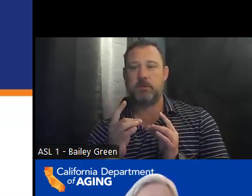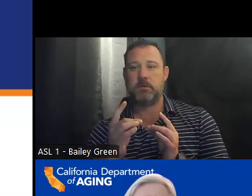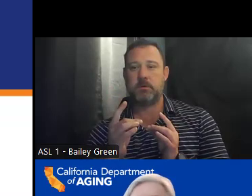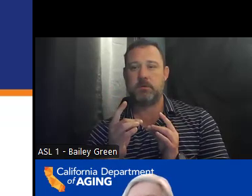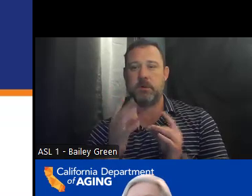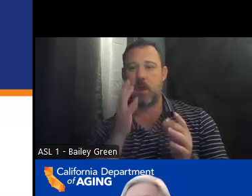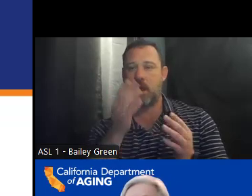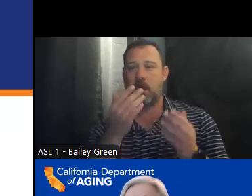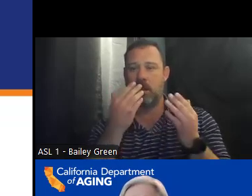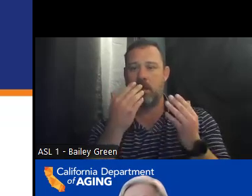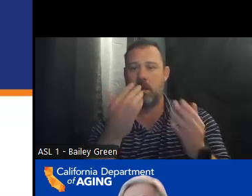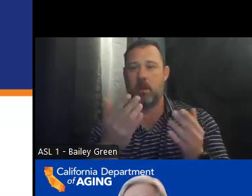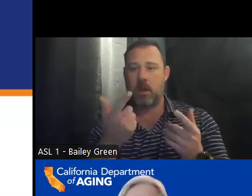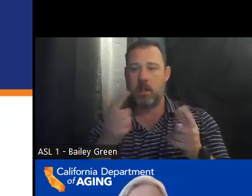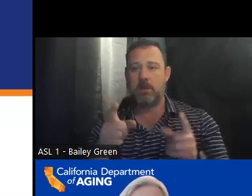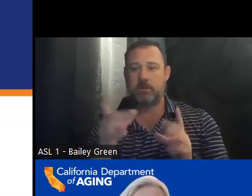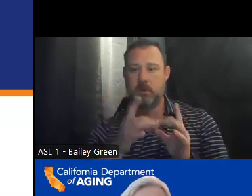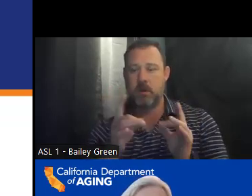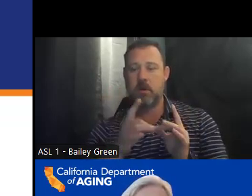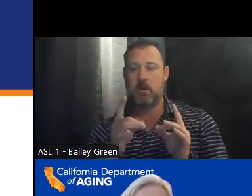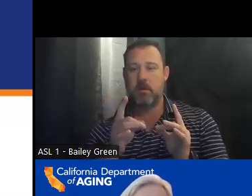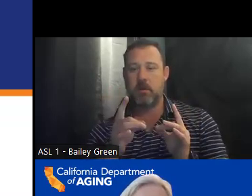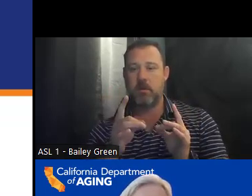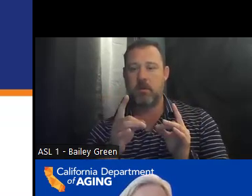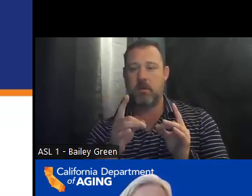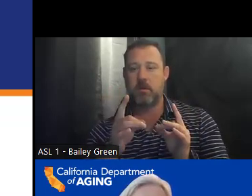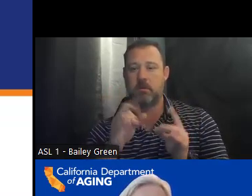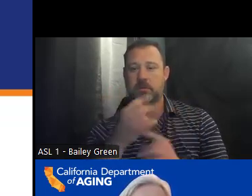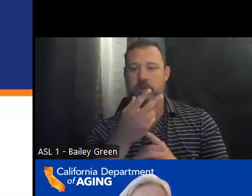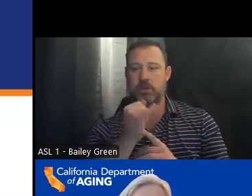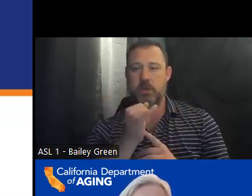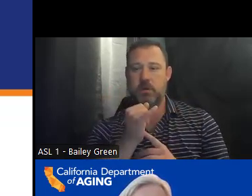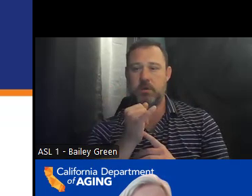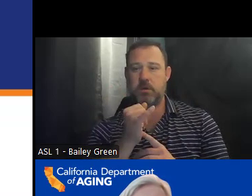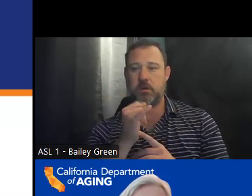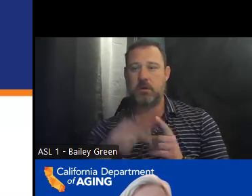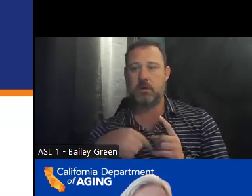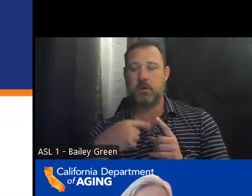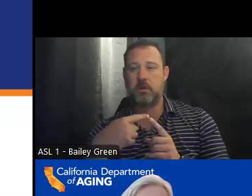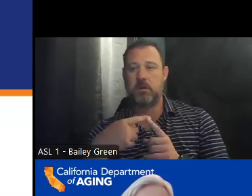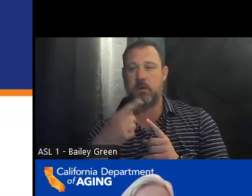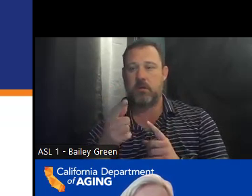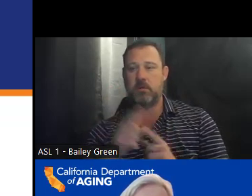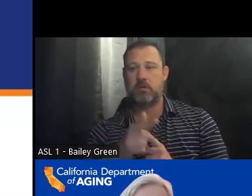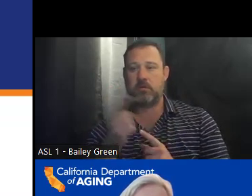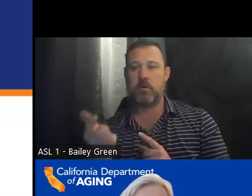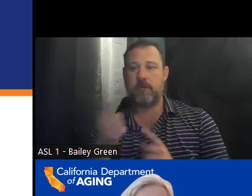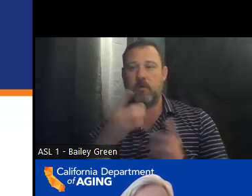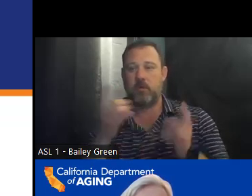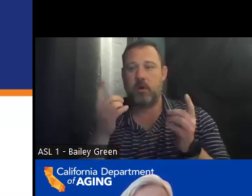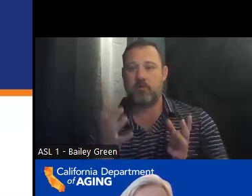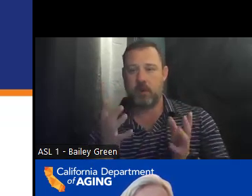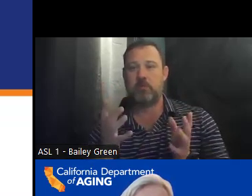I'll go ahead and let you make that call, Sherry, and then we will also turn it over to our